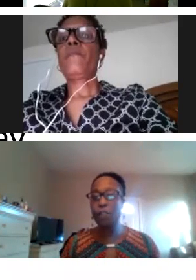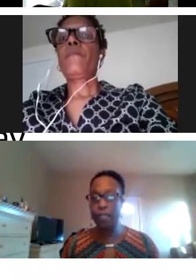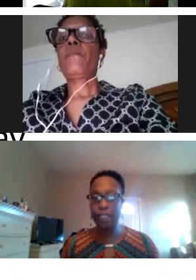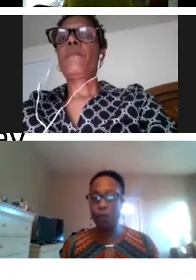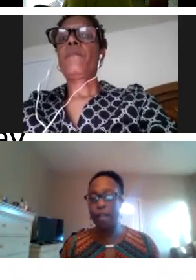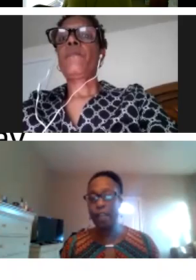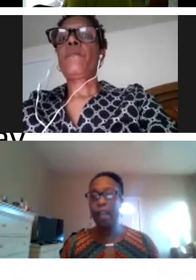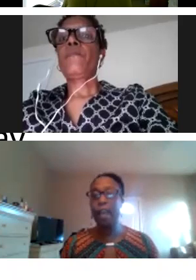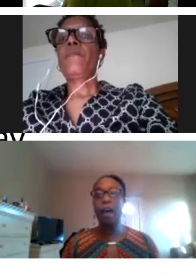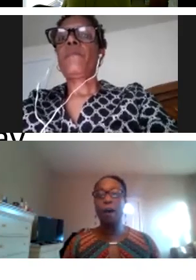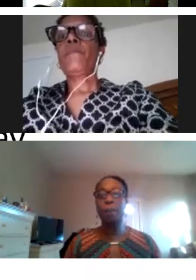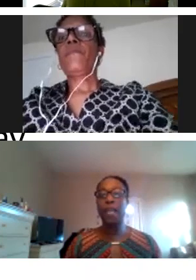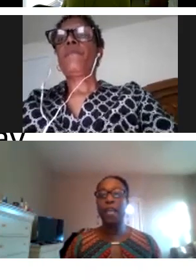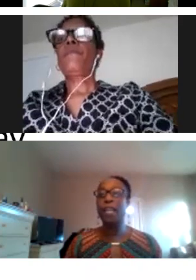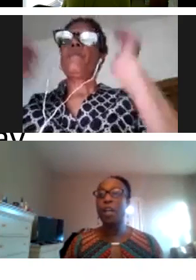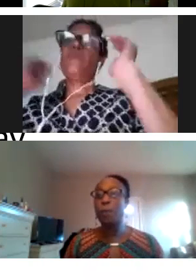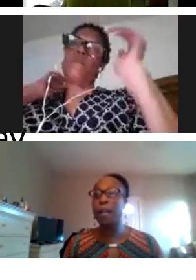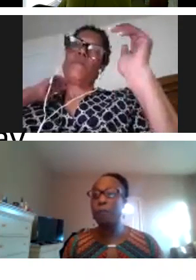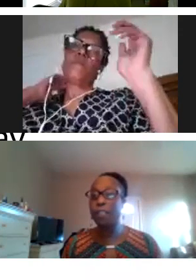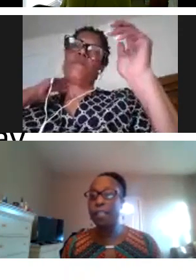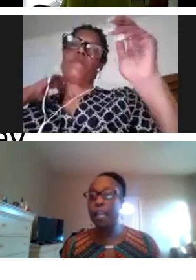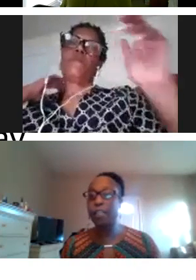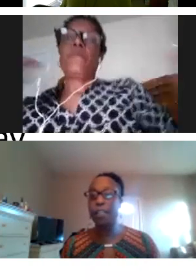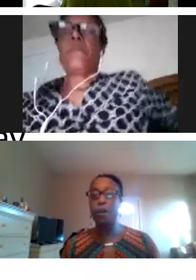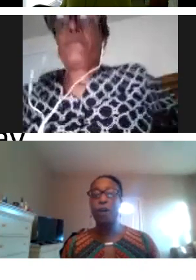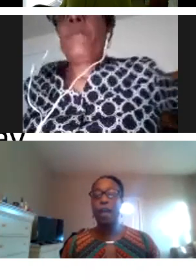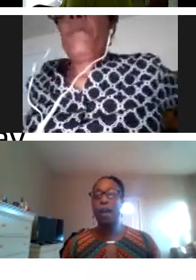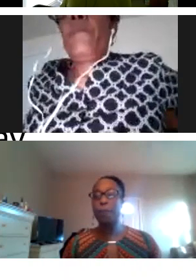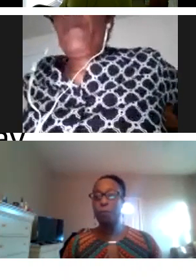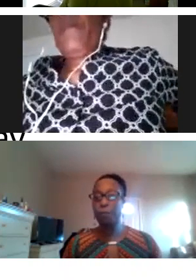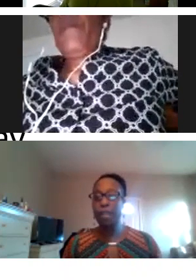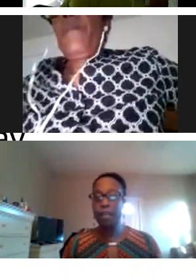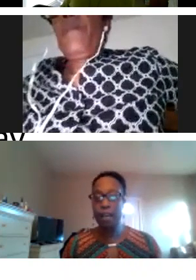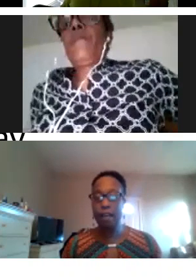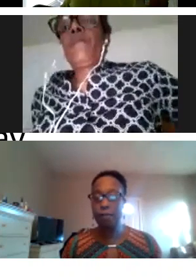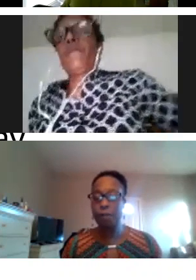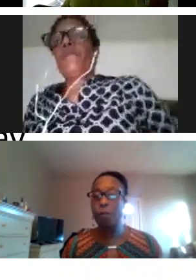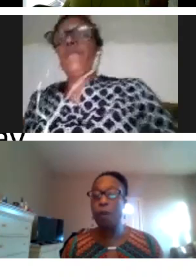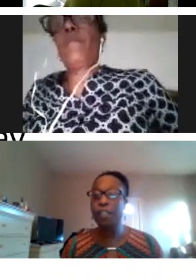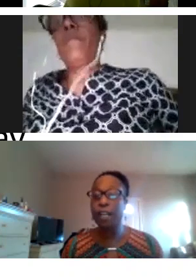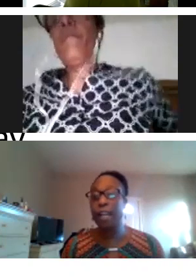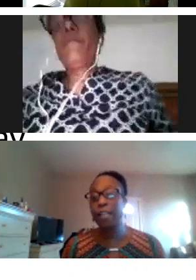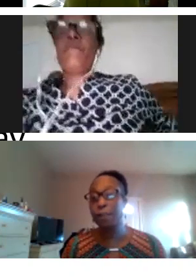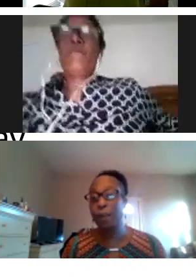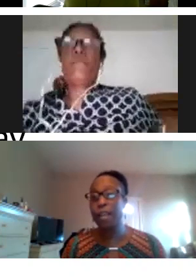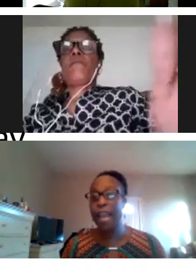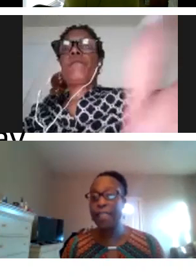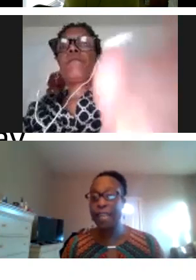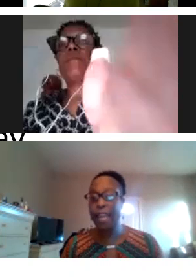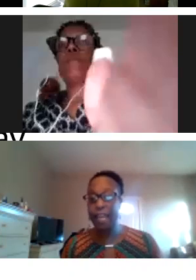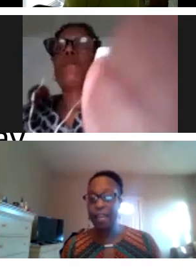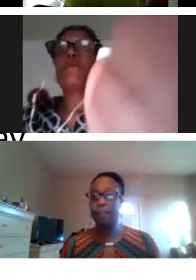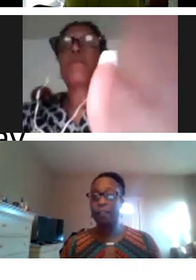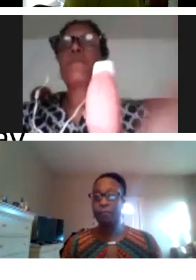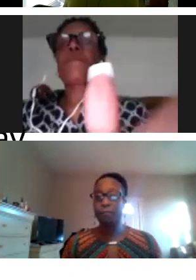in 2020, and then open it up for discussion. So there will be a question and answer period at